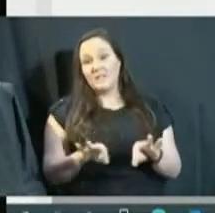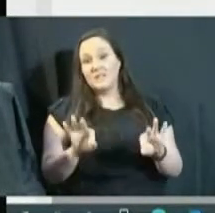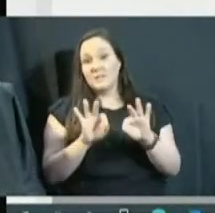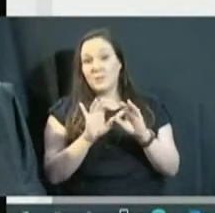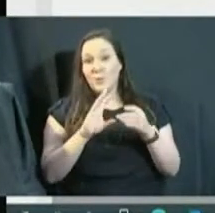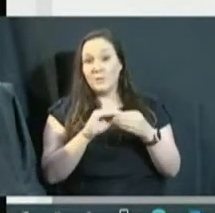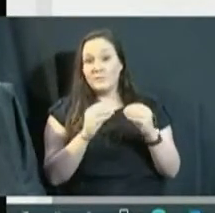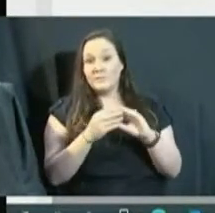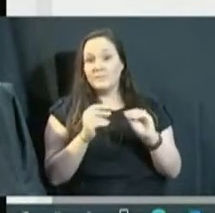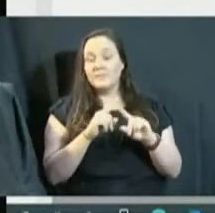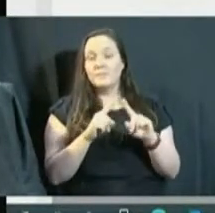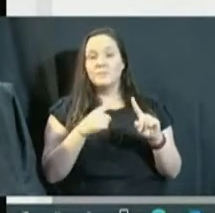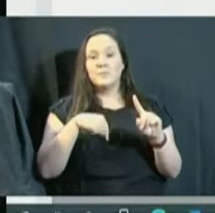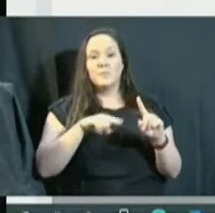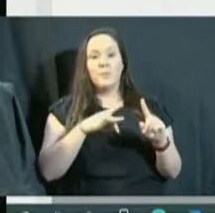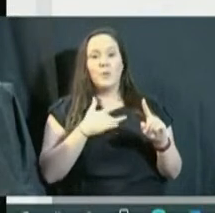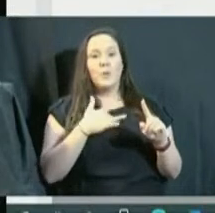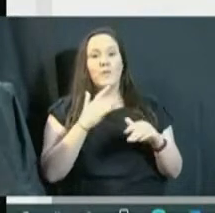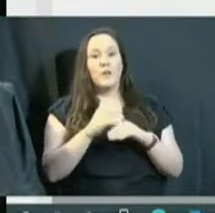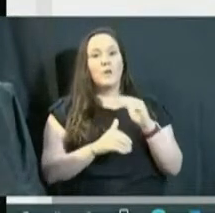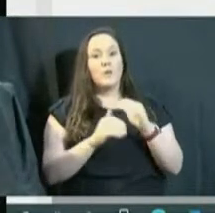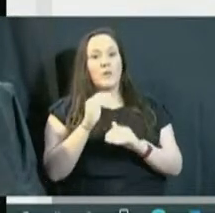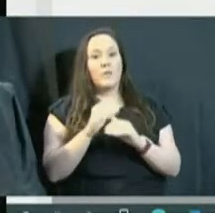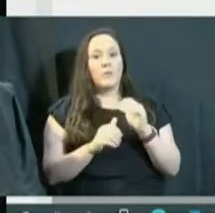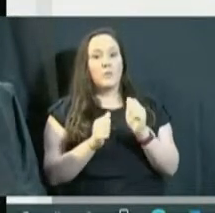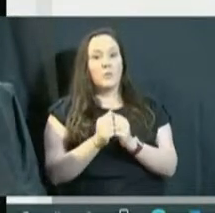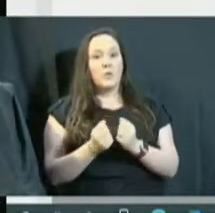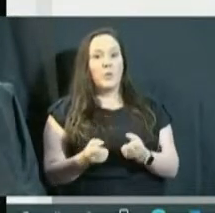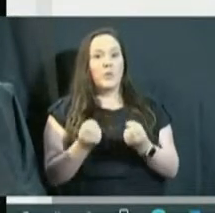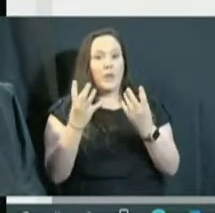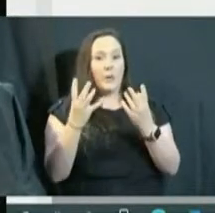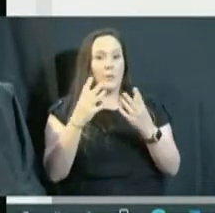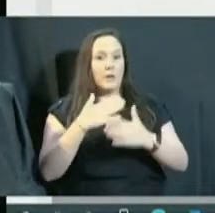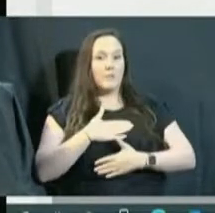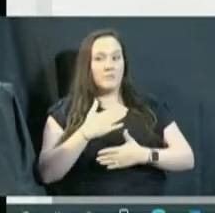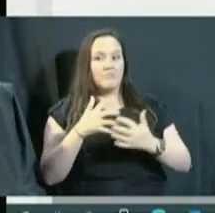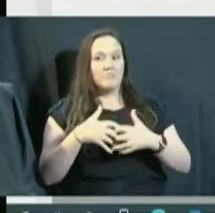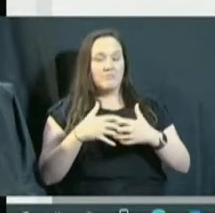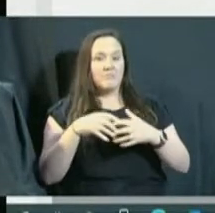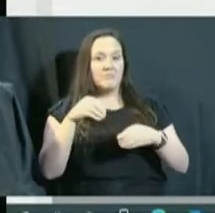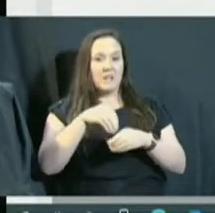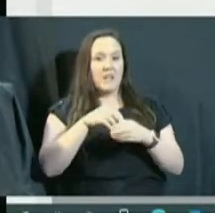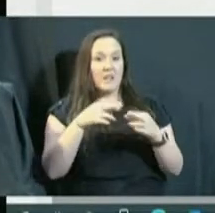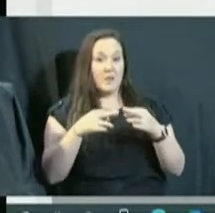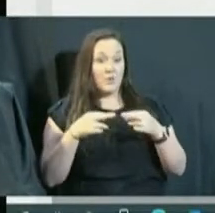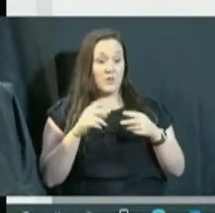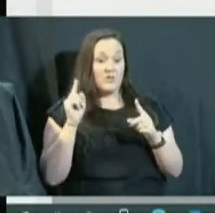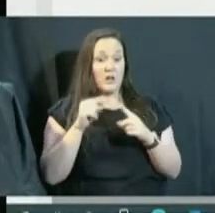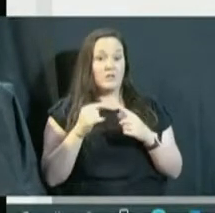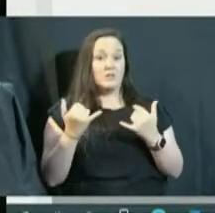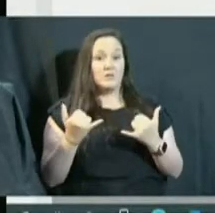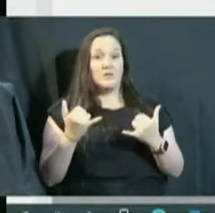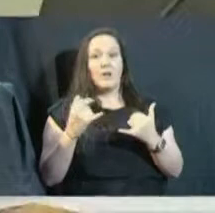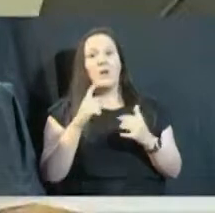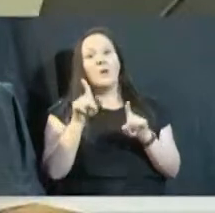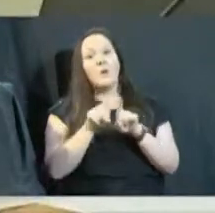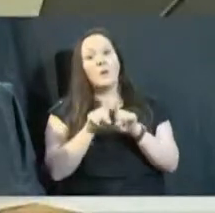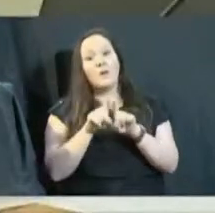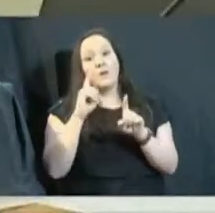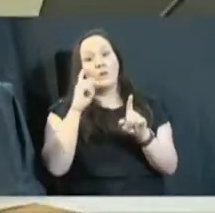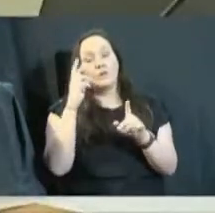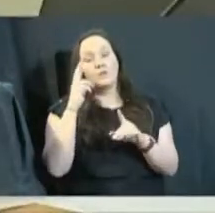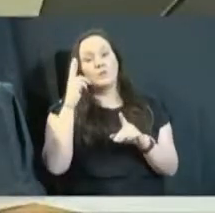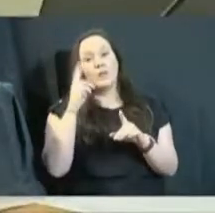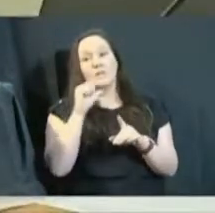but we've felt comfortable with the number of ventilators that we've had in the region, at least up to now. But you also have to realize that they're not all the